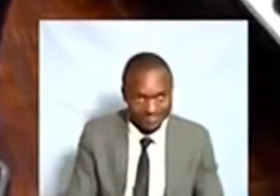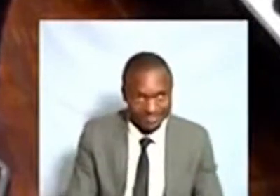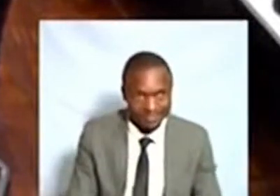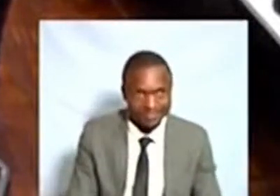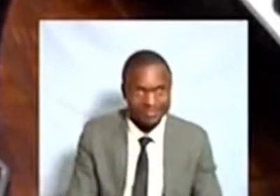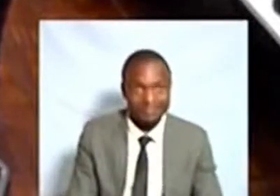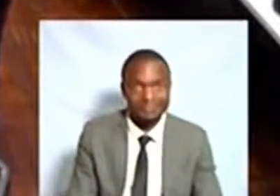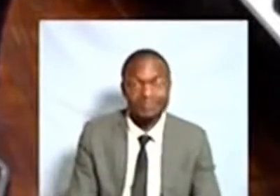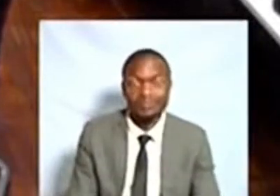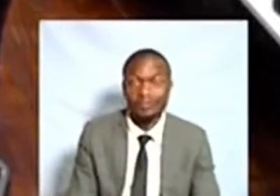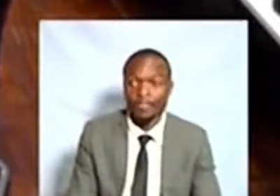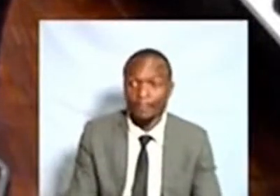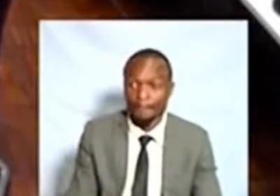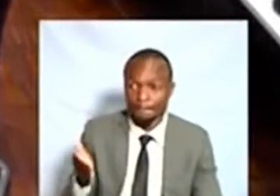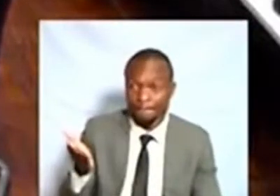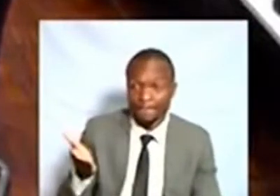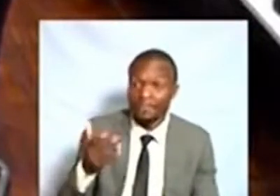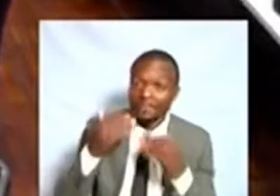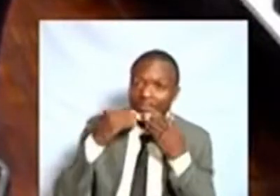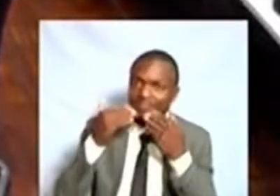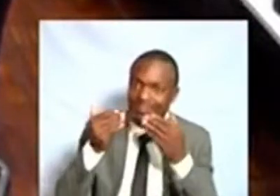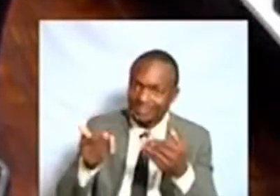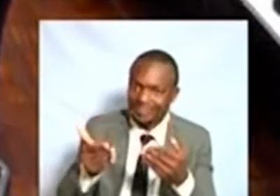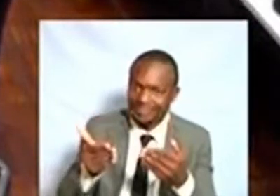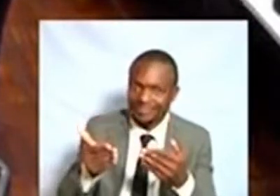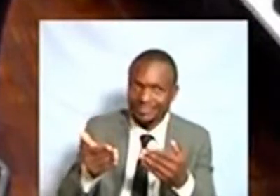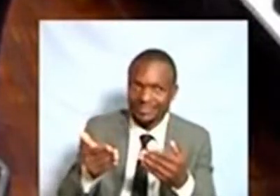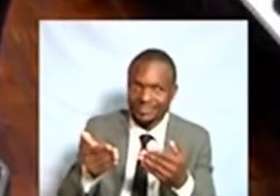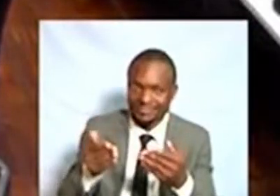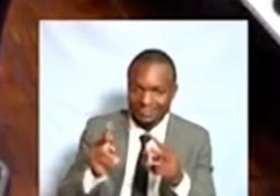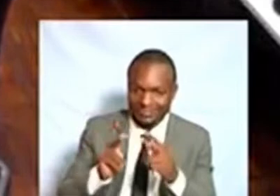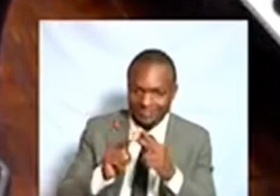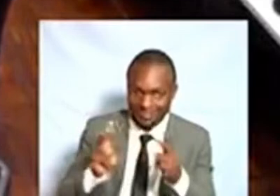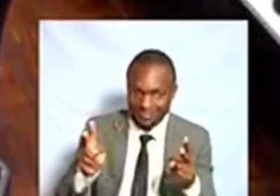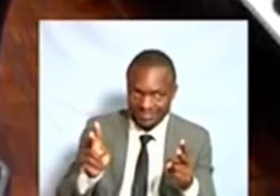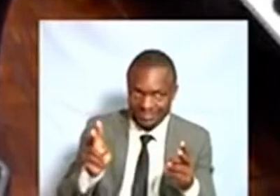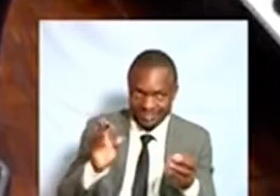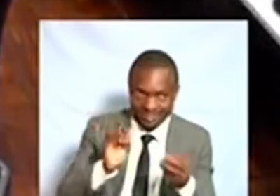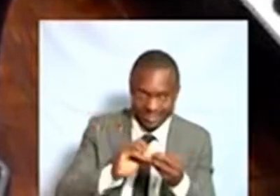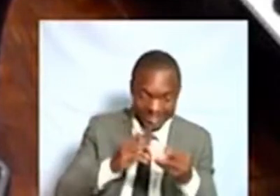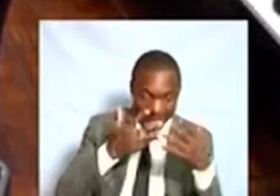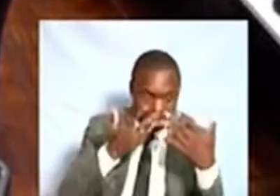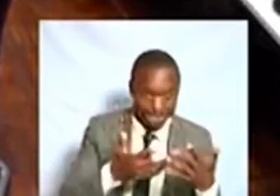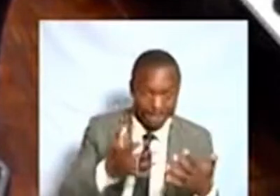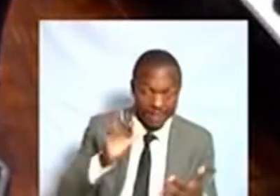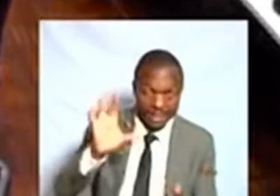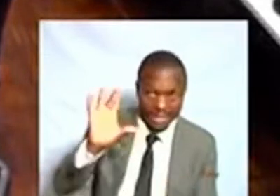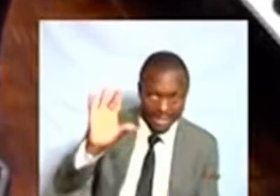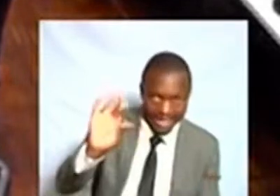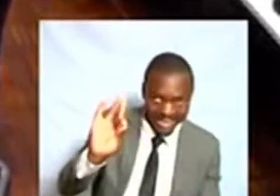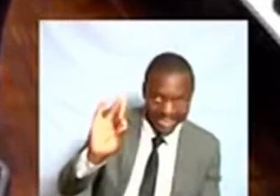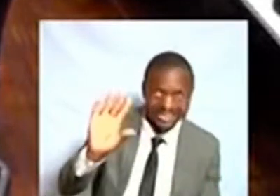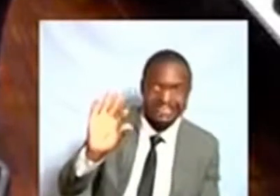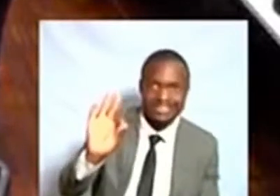Chair, thank you very much. Page 8 and